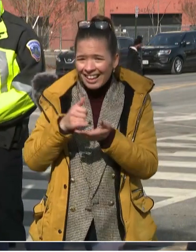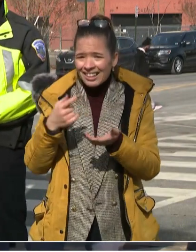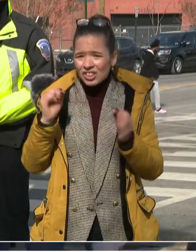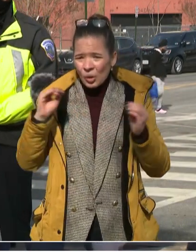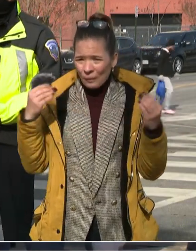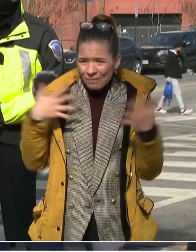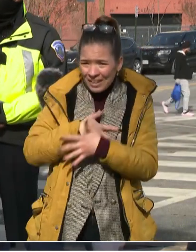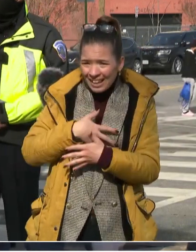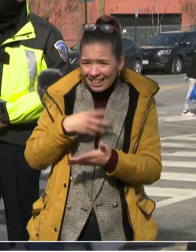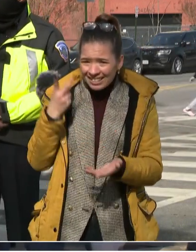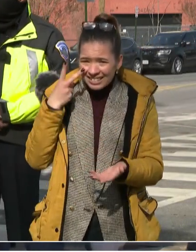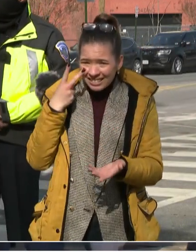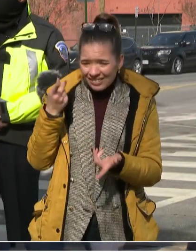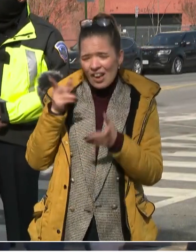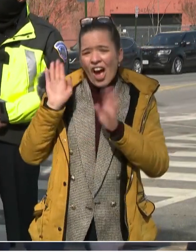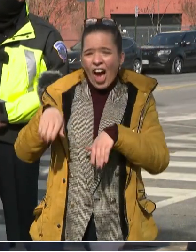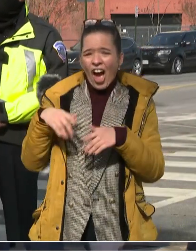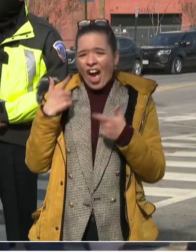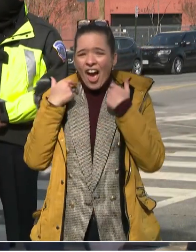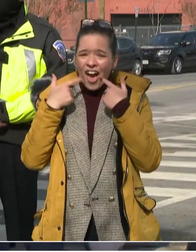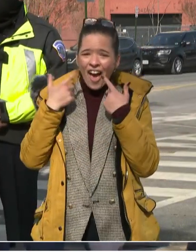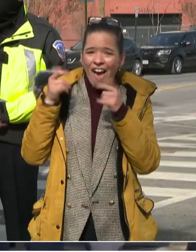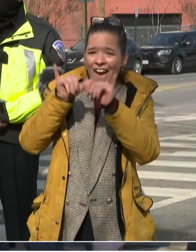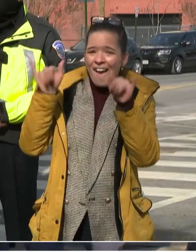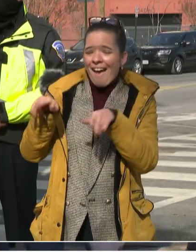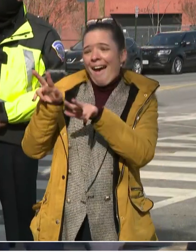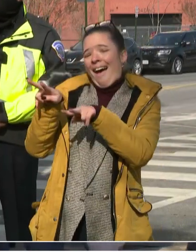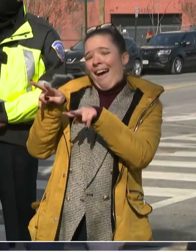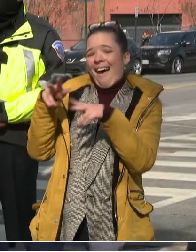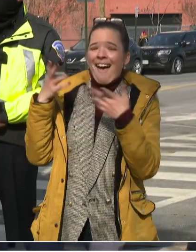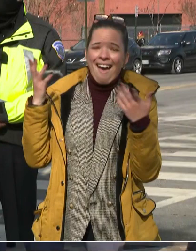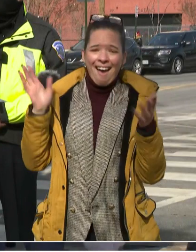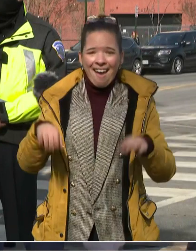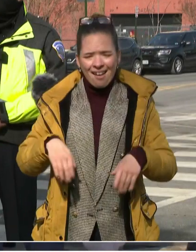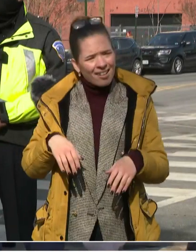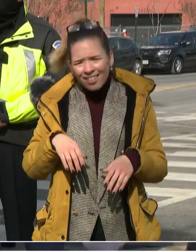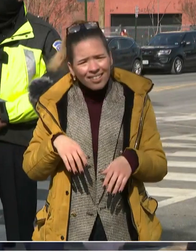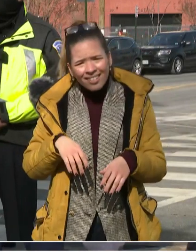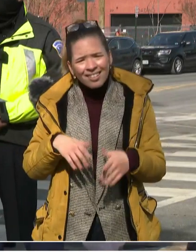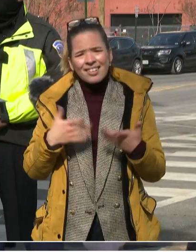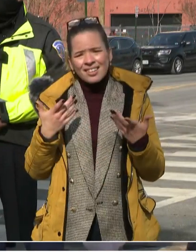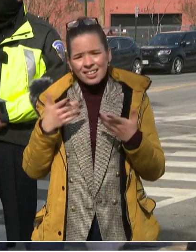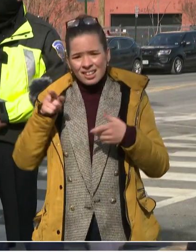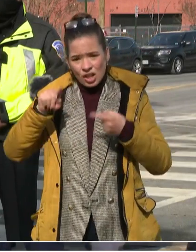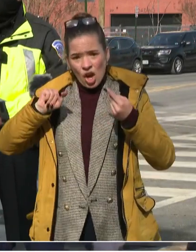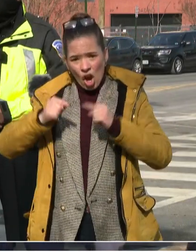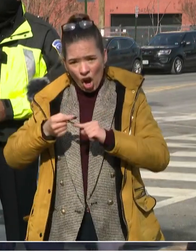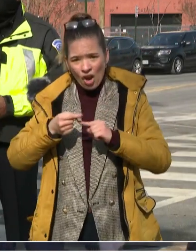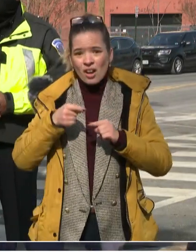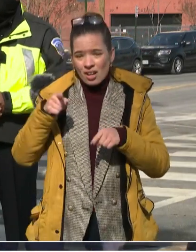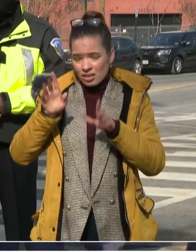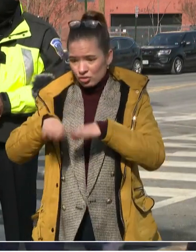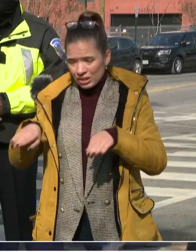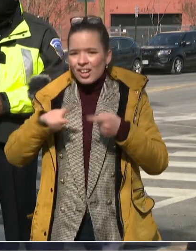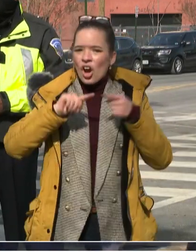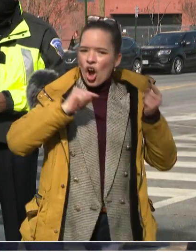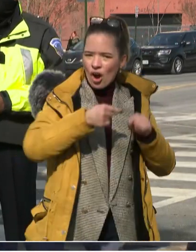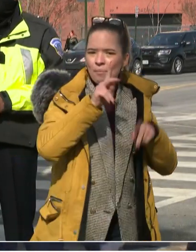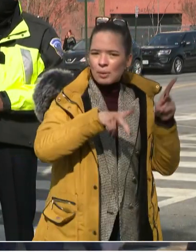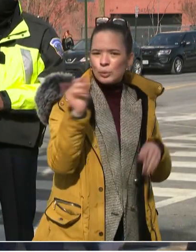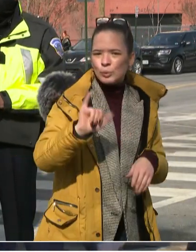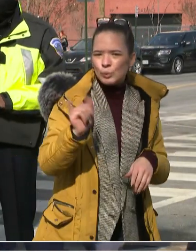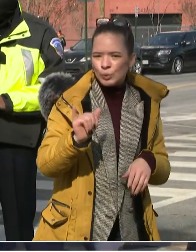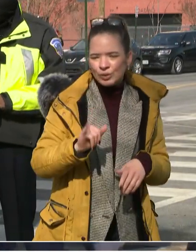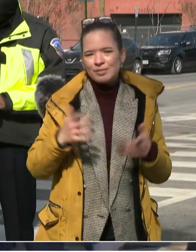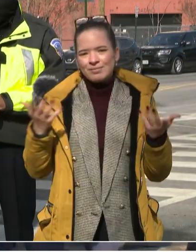the system. We also know that hurt children hurt other people. And so we know that there is a responsibility that's shared by all